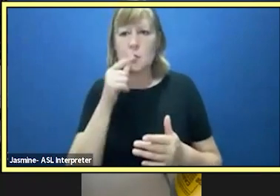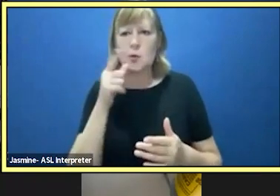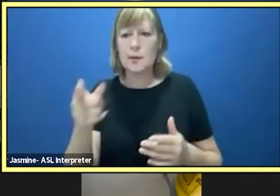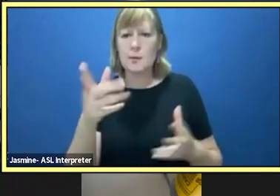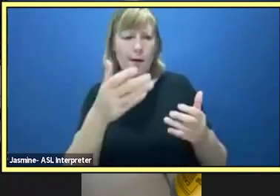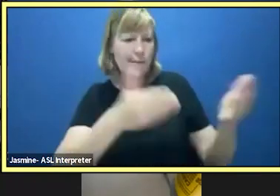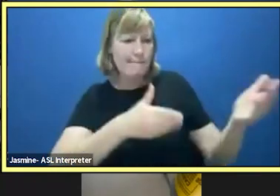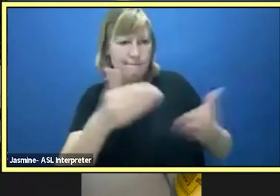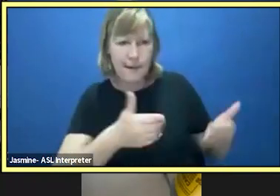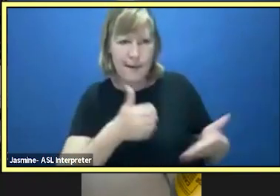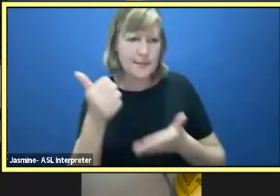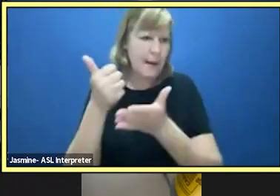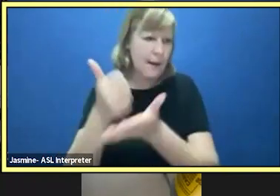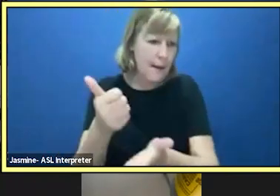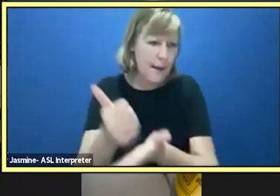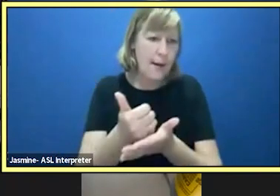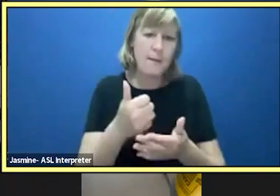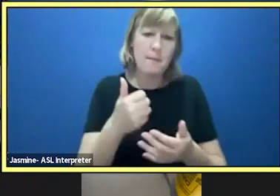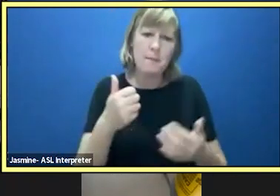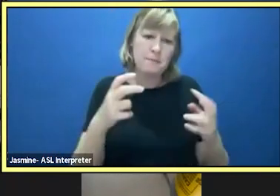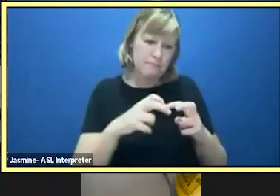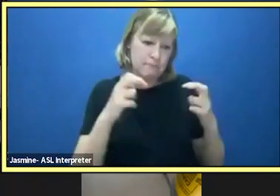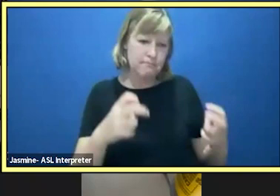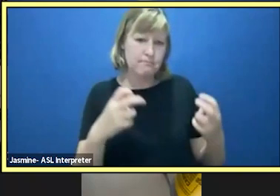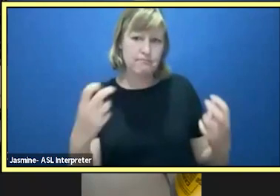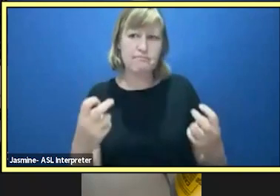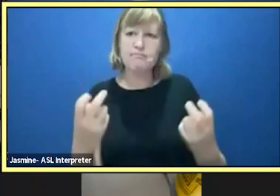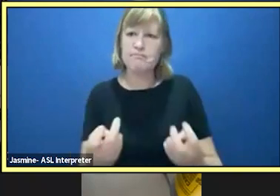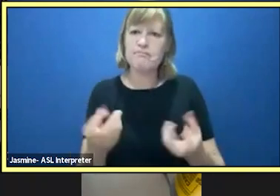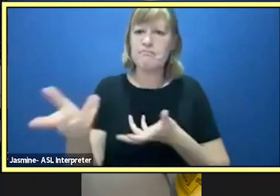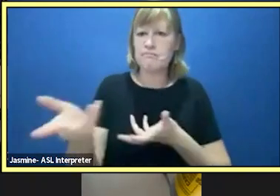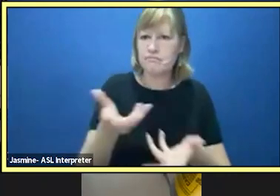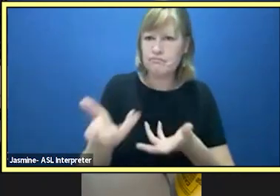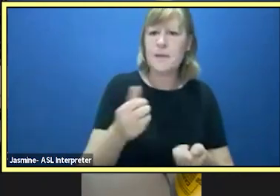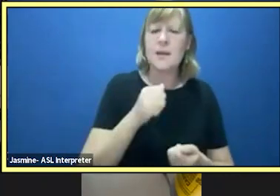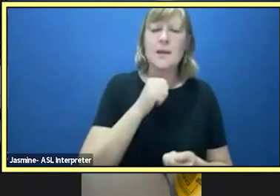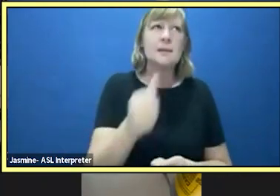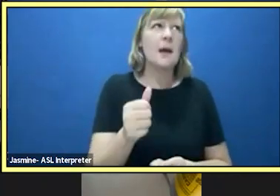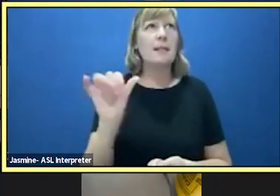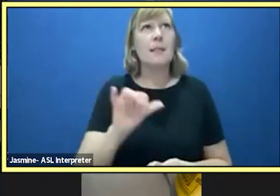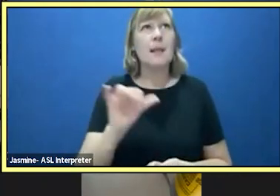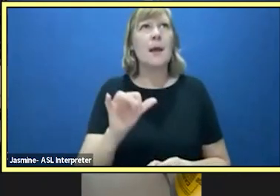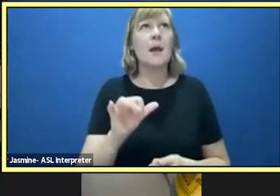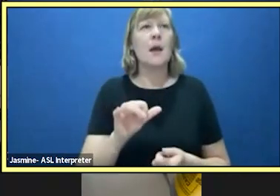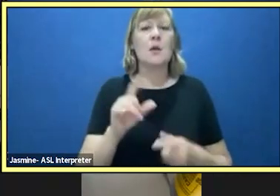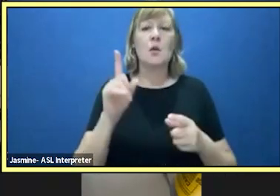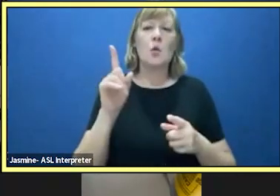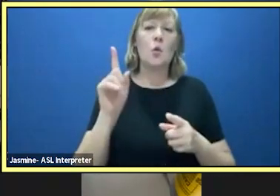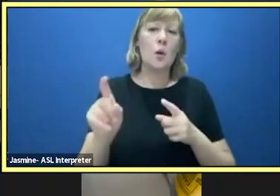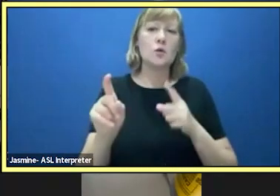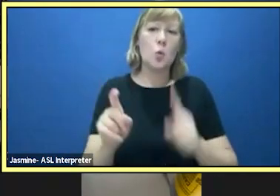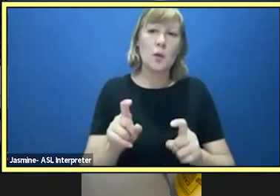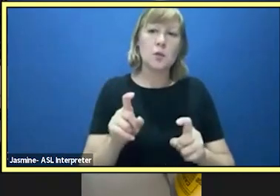certainly not, just answering some questions and plugging it into a form. It's meant to be